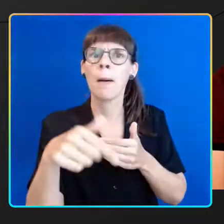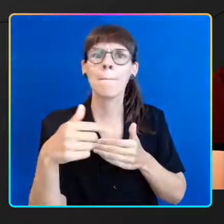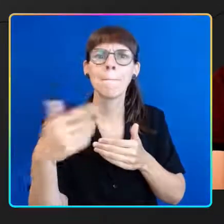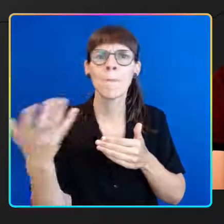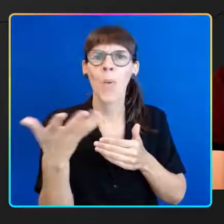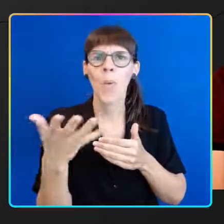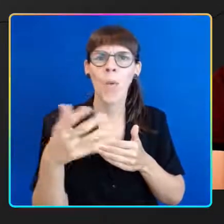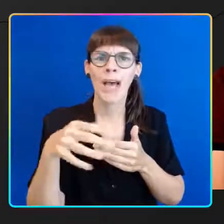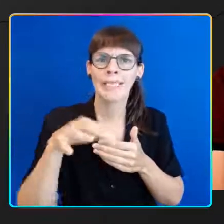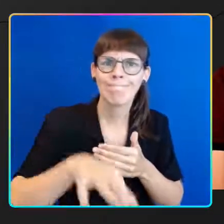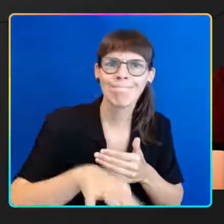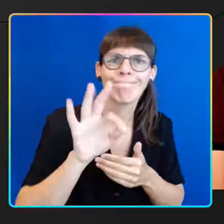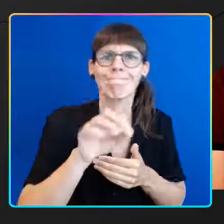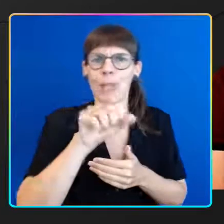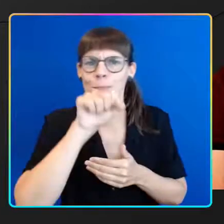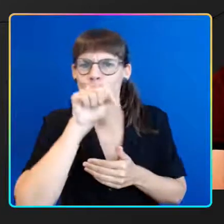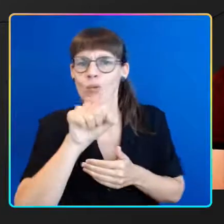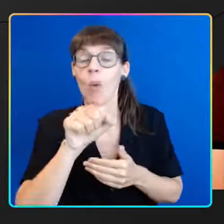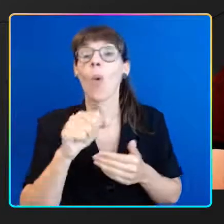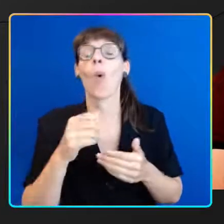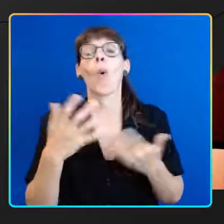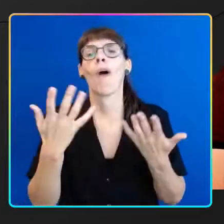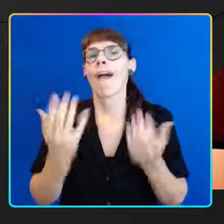There are a bunch of them.